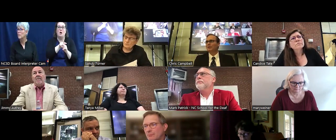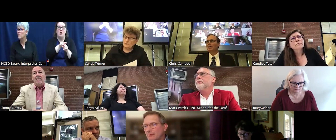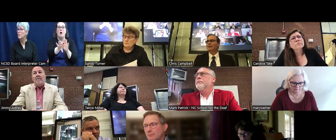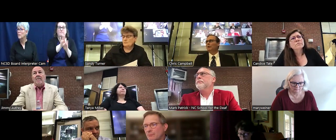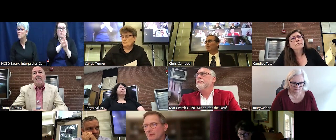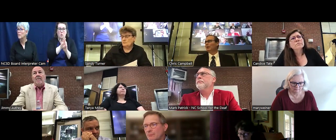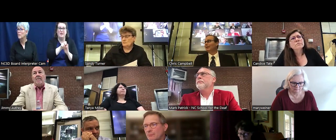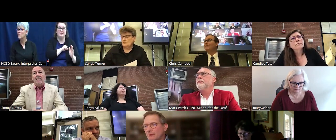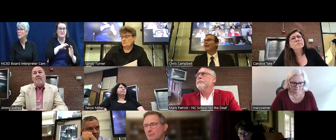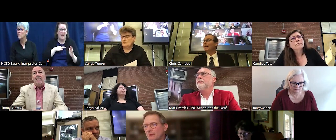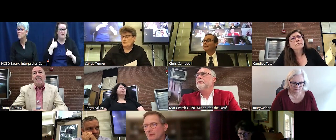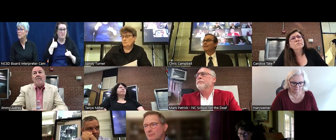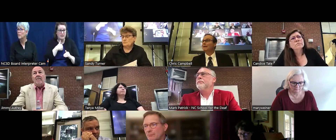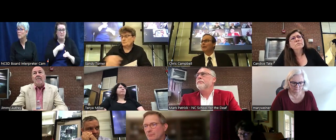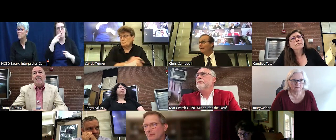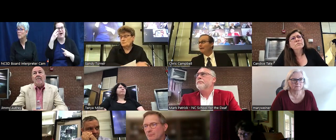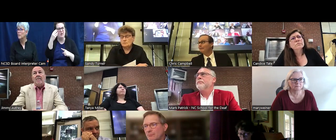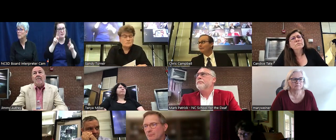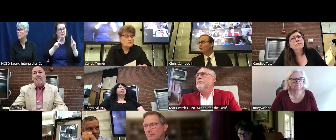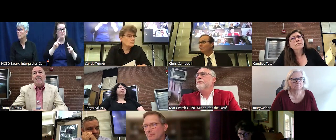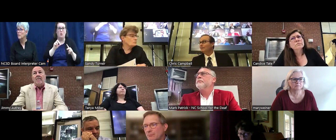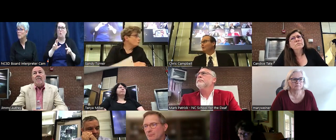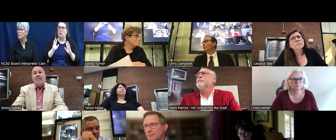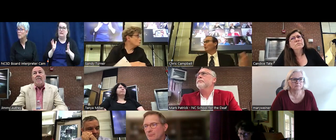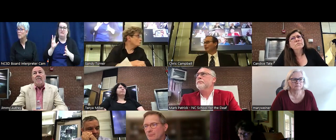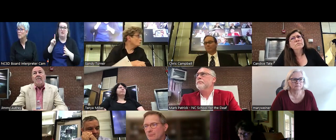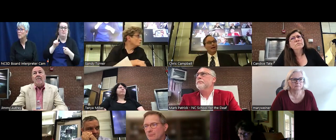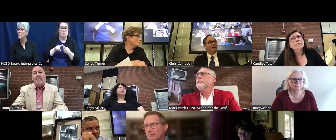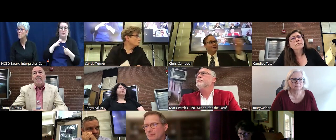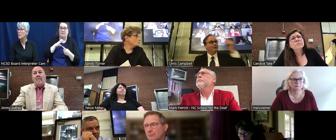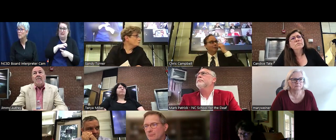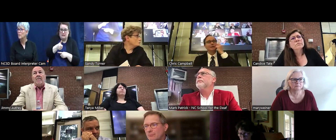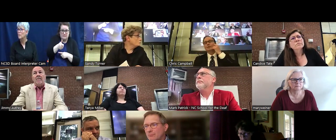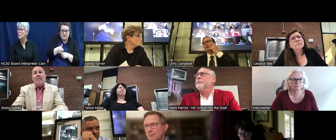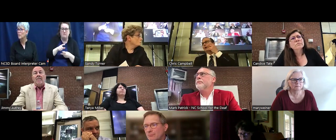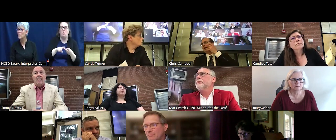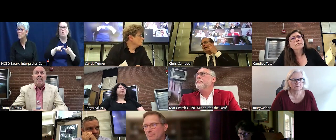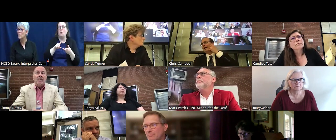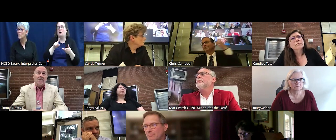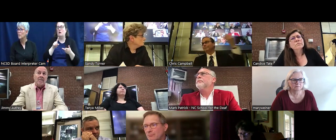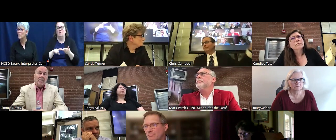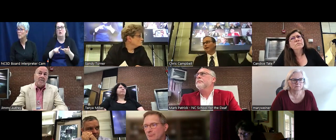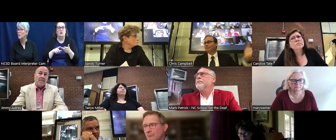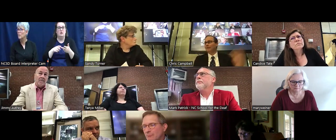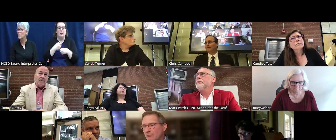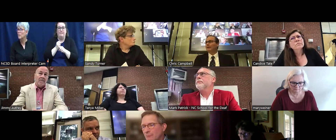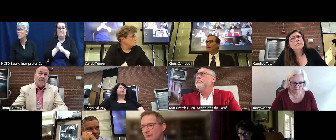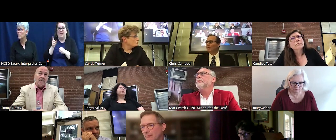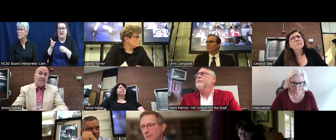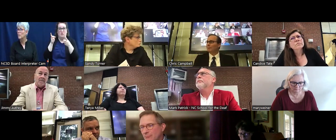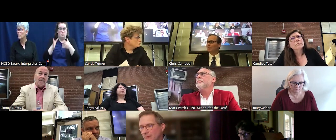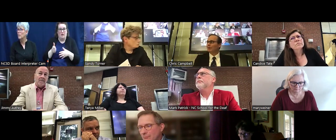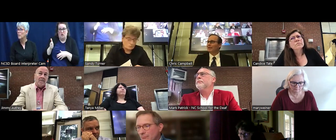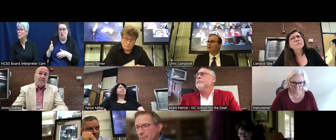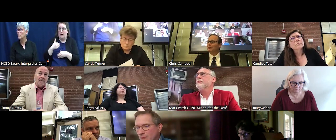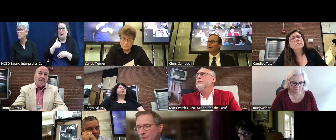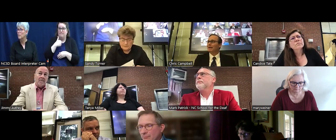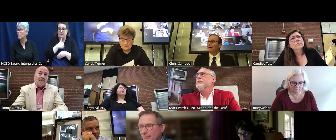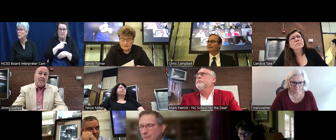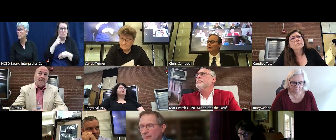folks? Do you want to leave that up to the committee? Do you want to make the director a member of